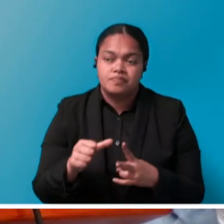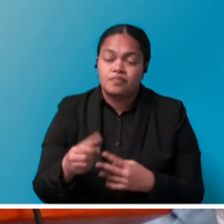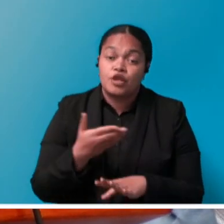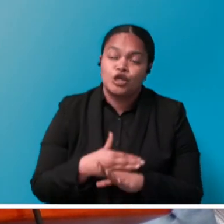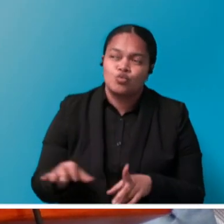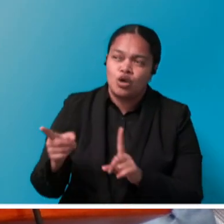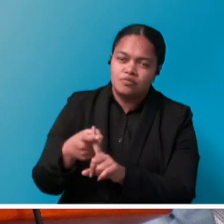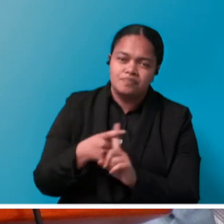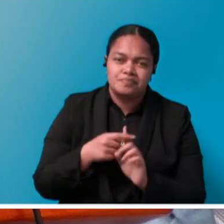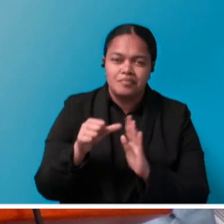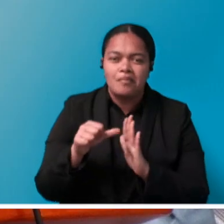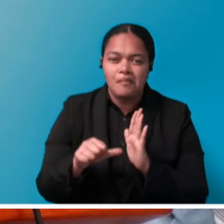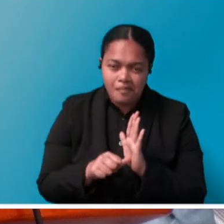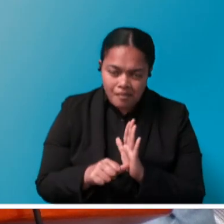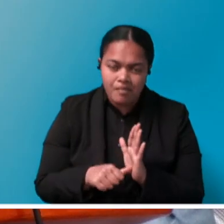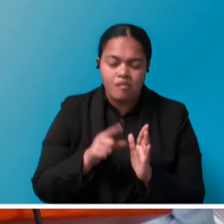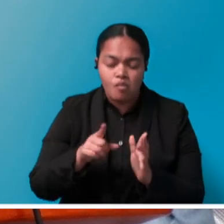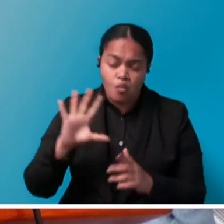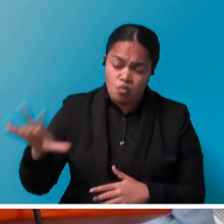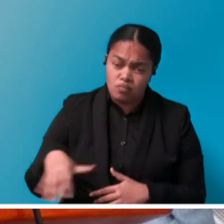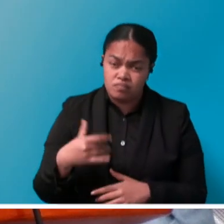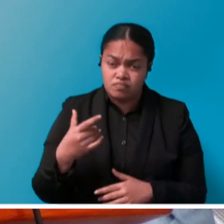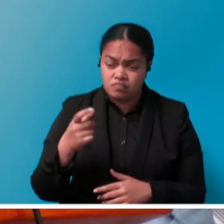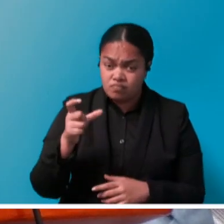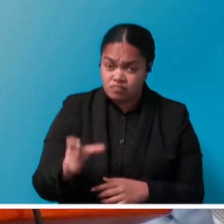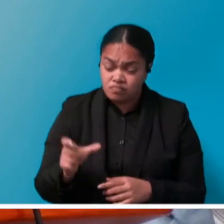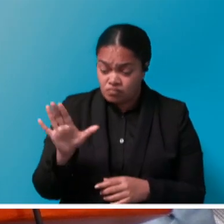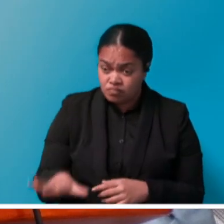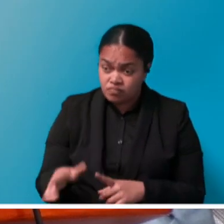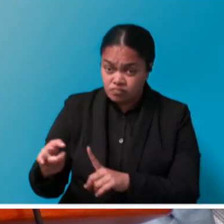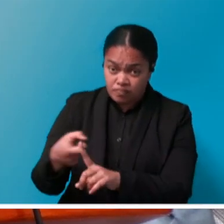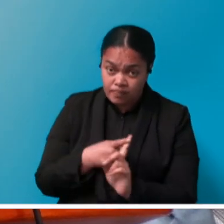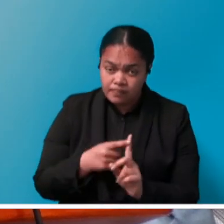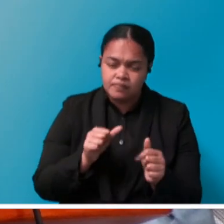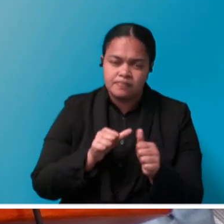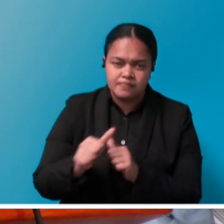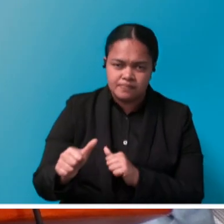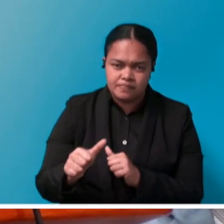Act, which guarantees that every child adoption decision is made in the best interest of the child.